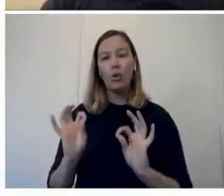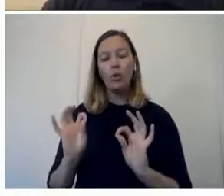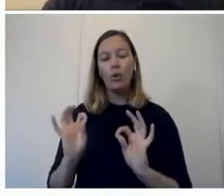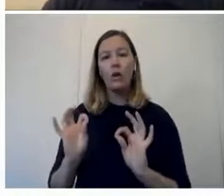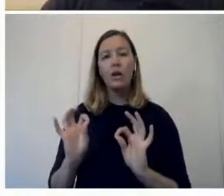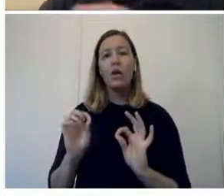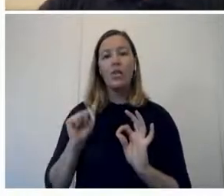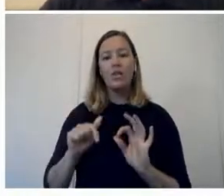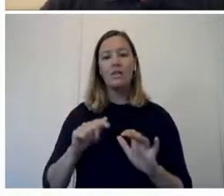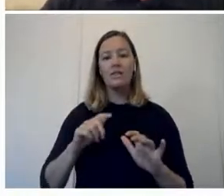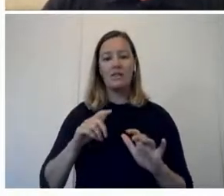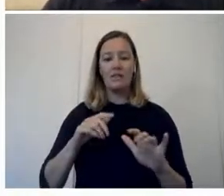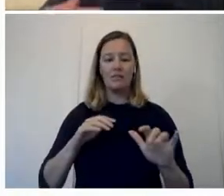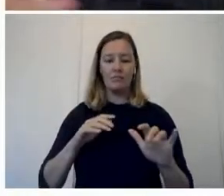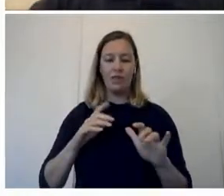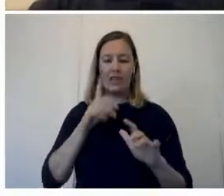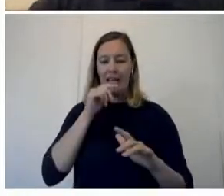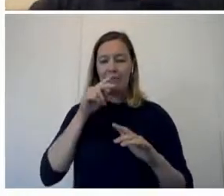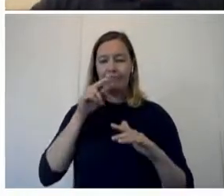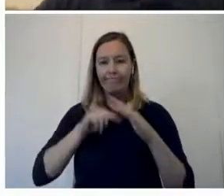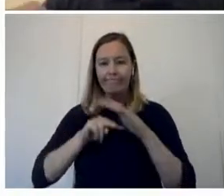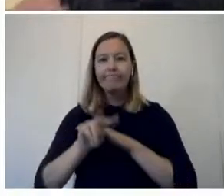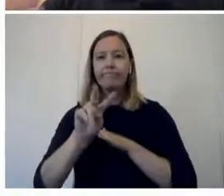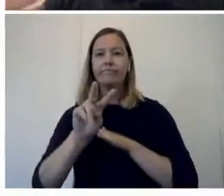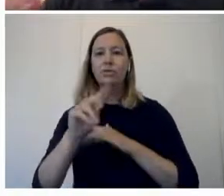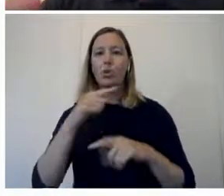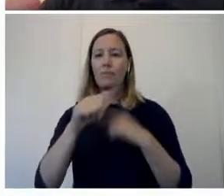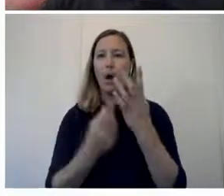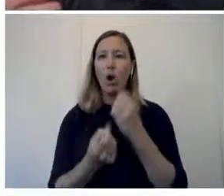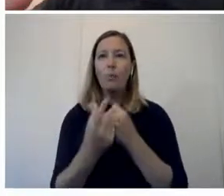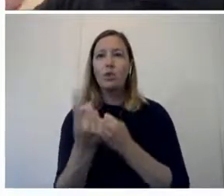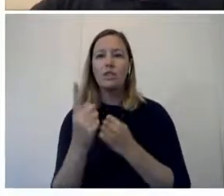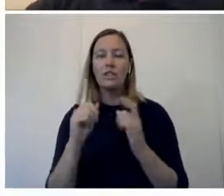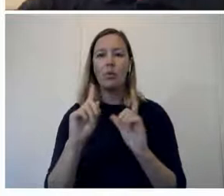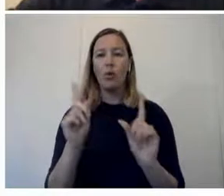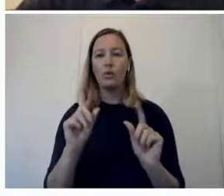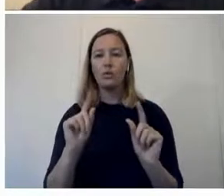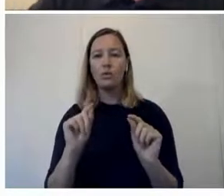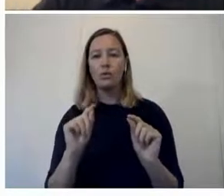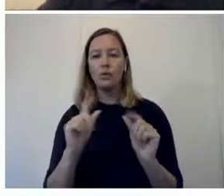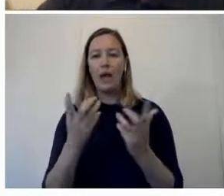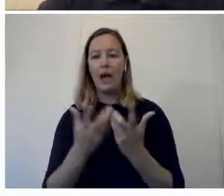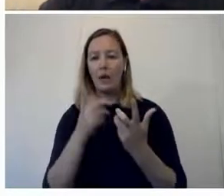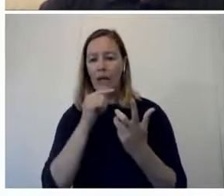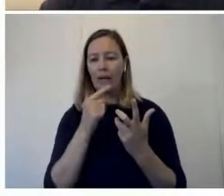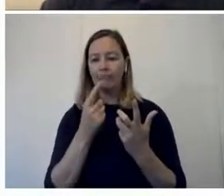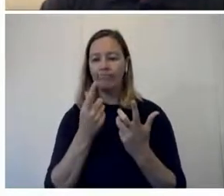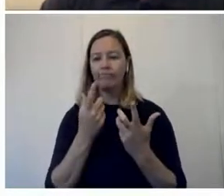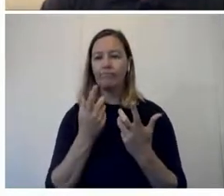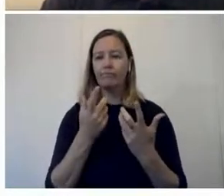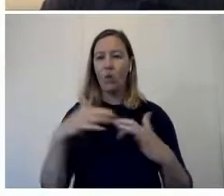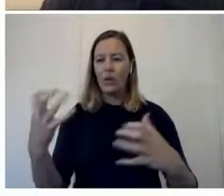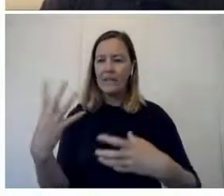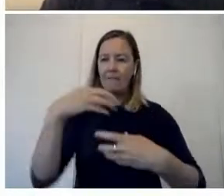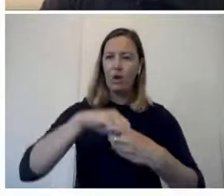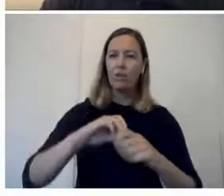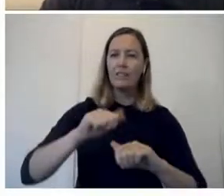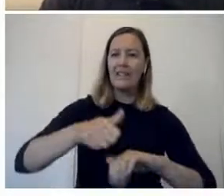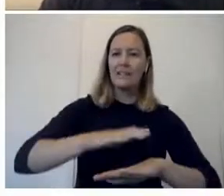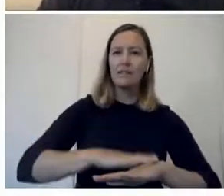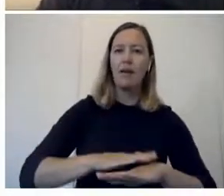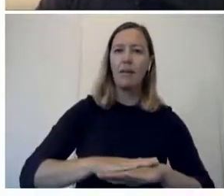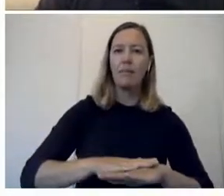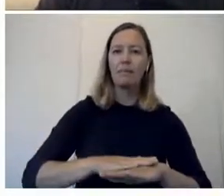an exercise of looking forwards. It's about opportunity. It's about where can we take our audiences next? Where are the potential audiences coming